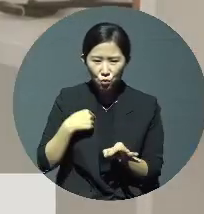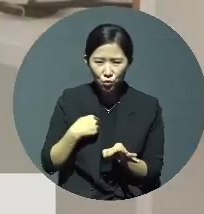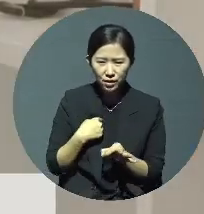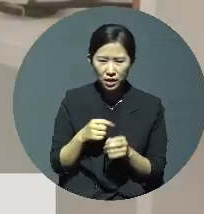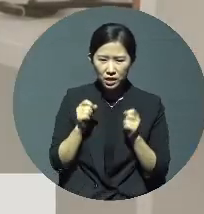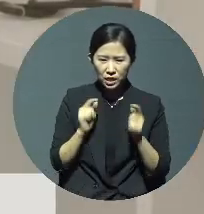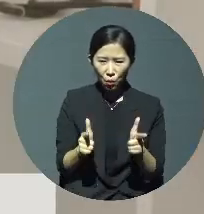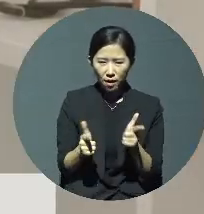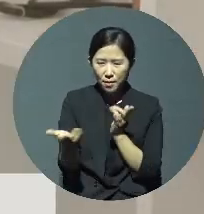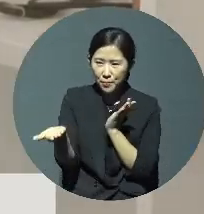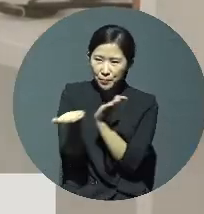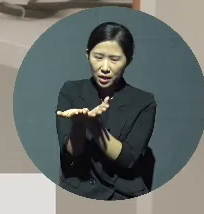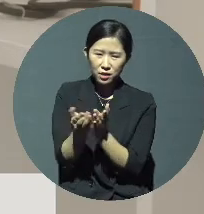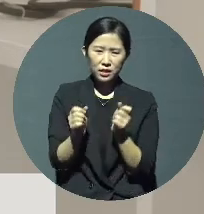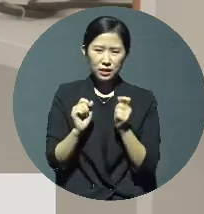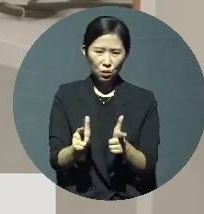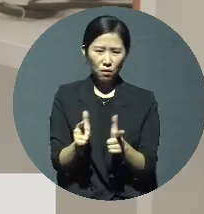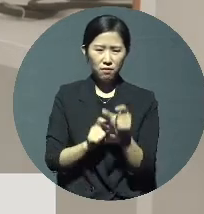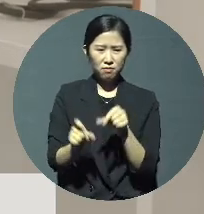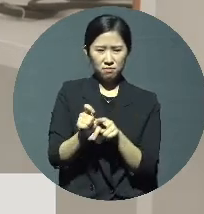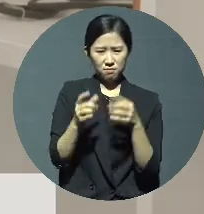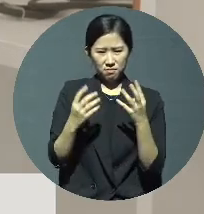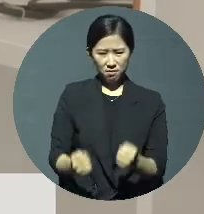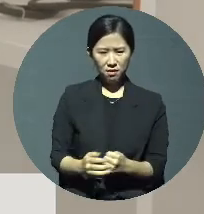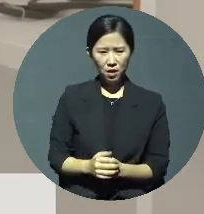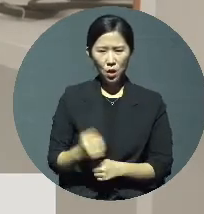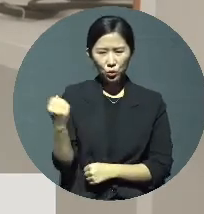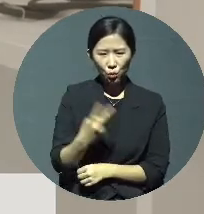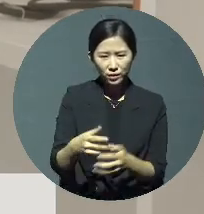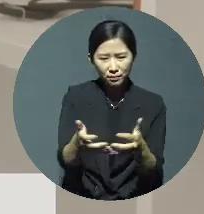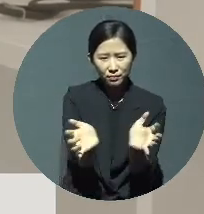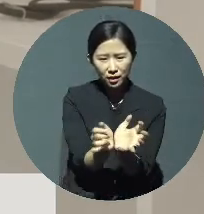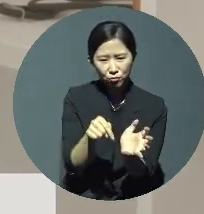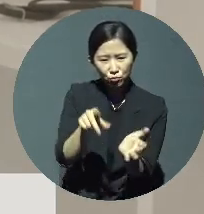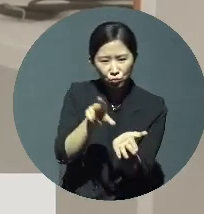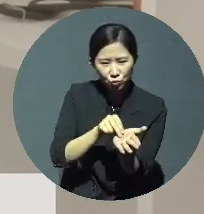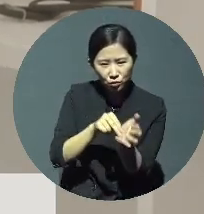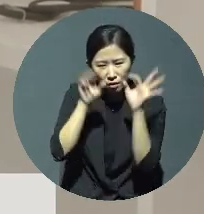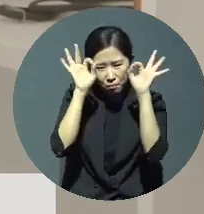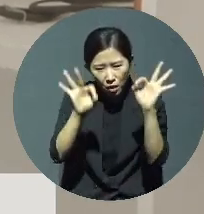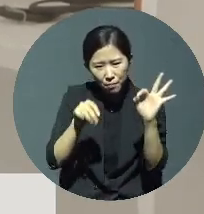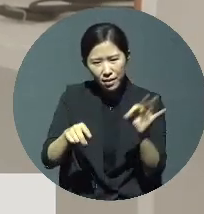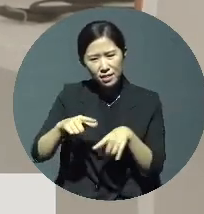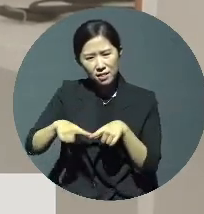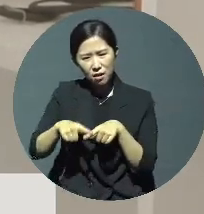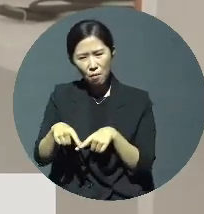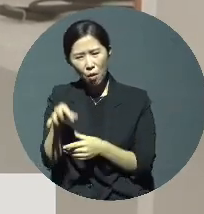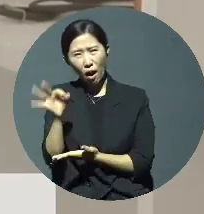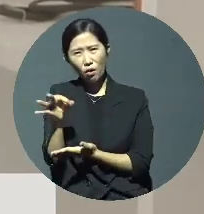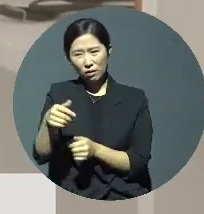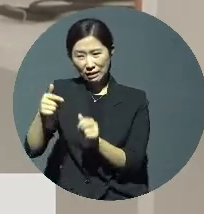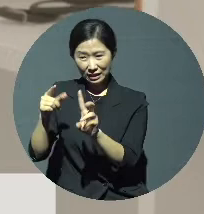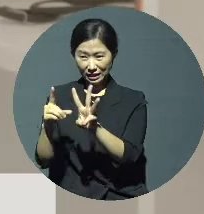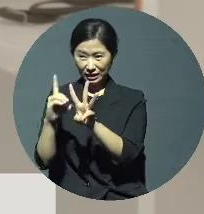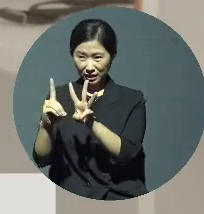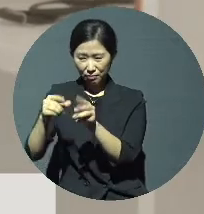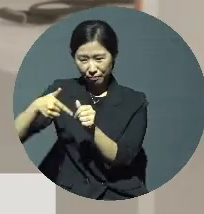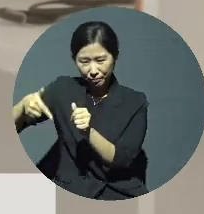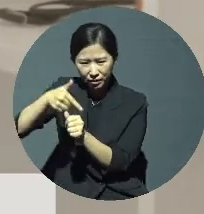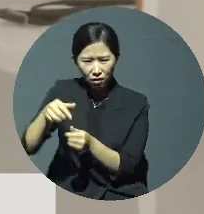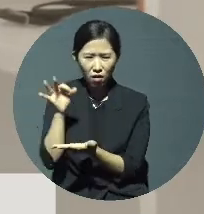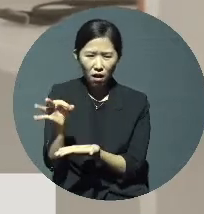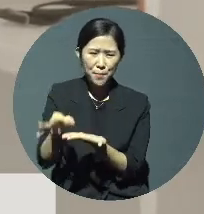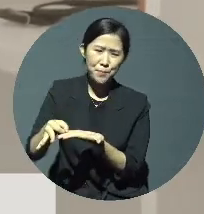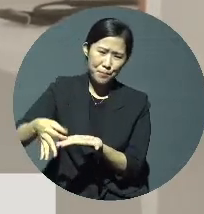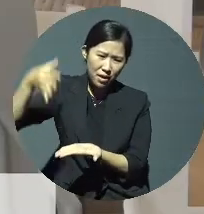Nike and lots of products like that. But back to the accessibility point, it's still quite cost prohibitive. You need a very high skill set to be able to